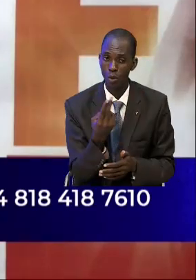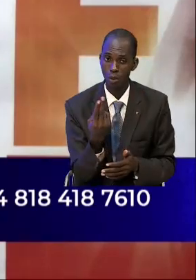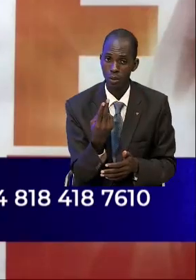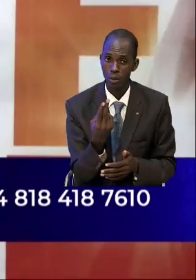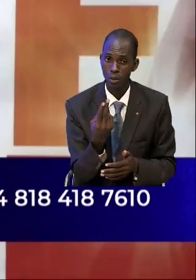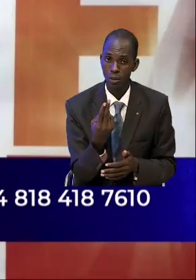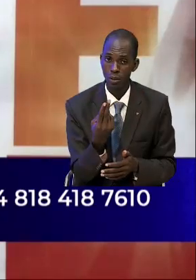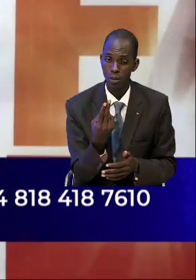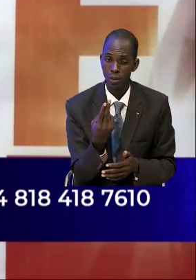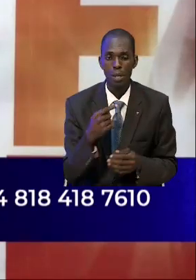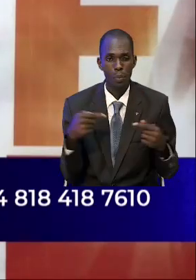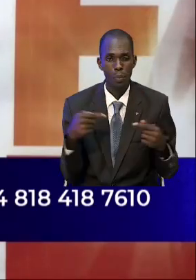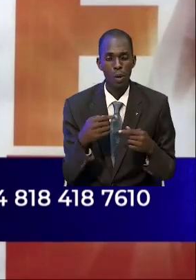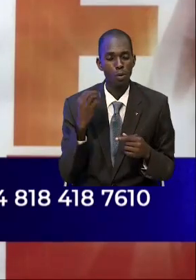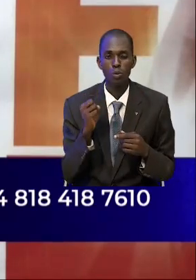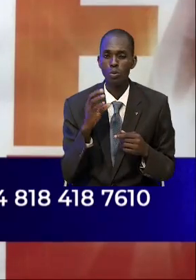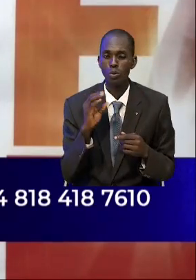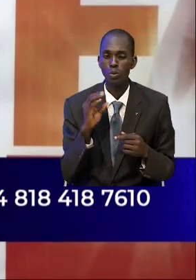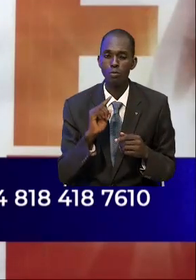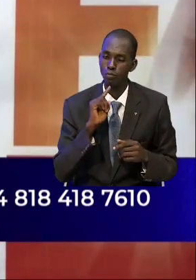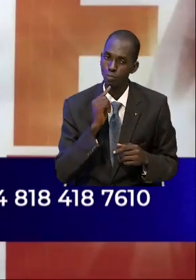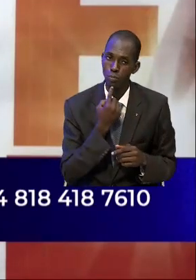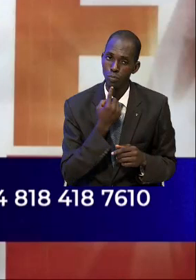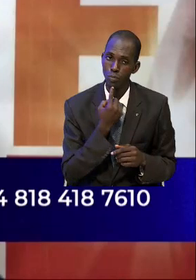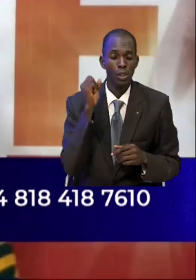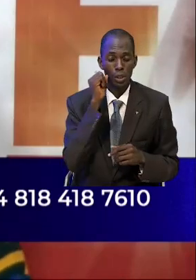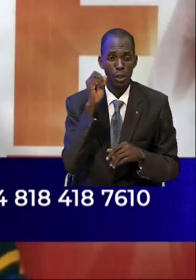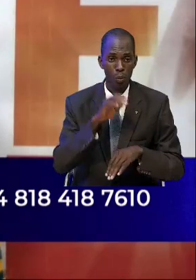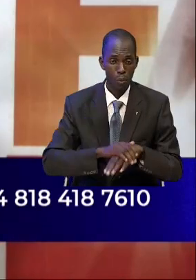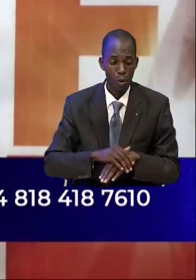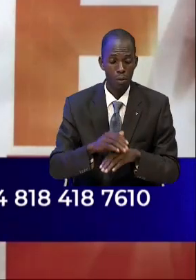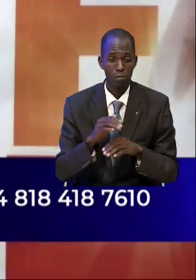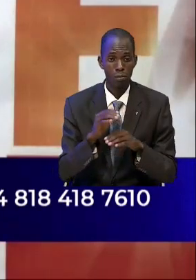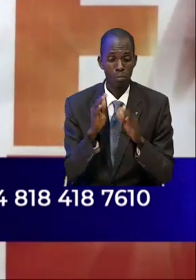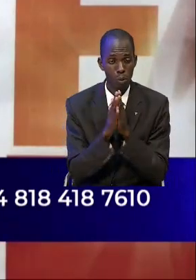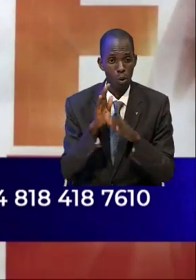I prayed for it on that Thursday. The pain was so